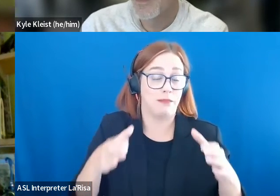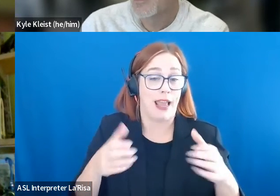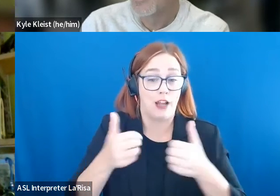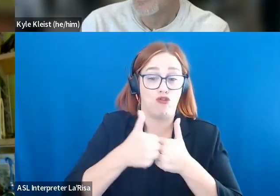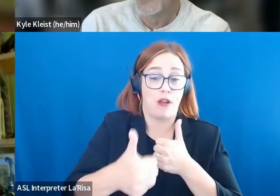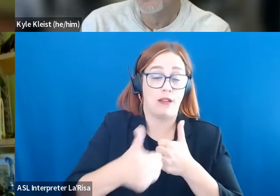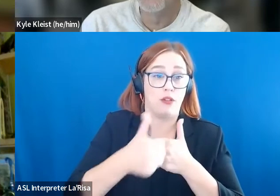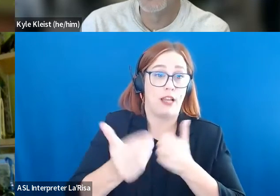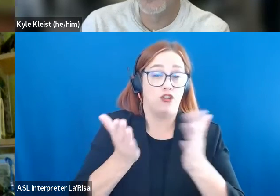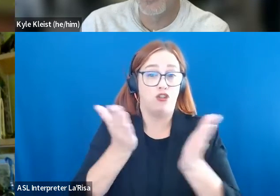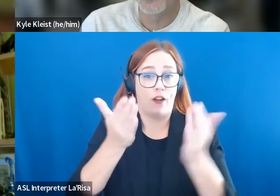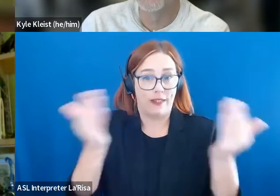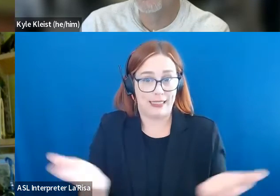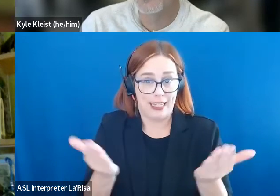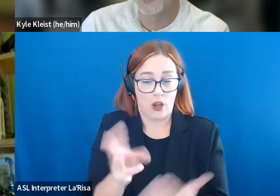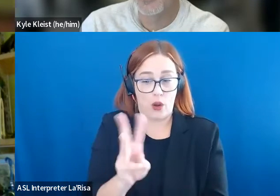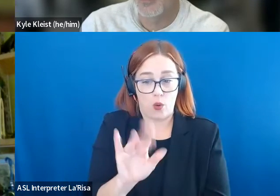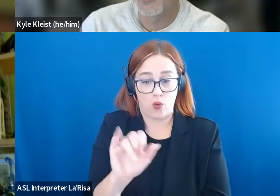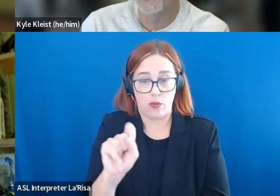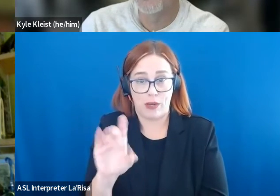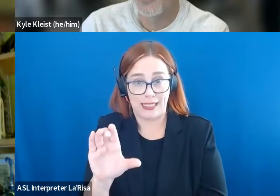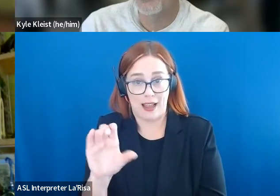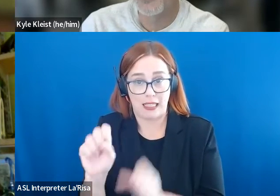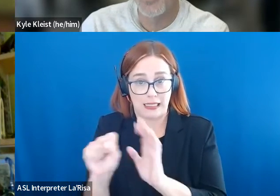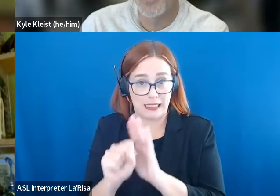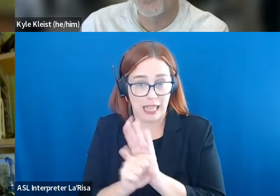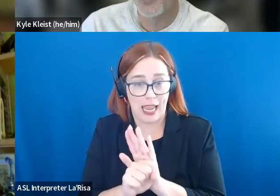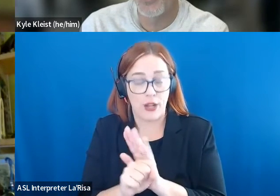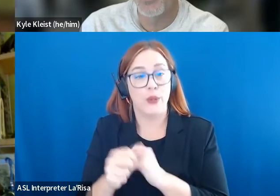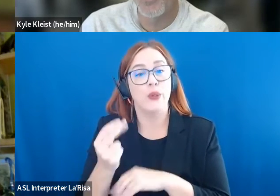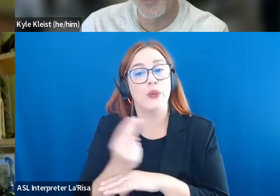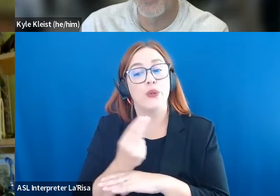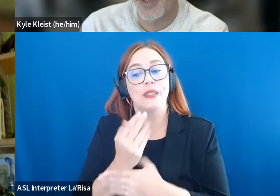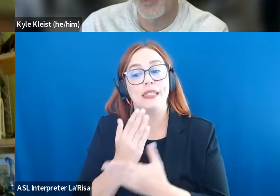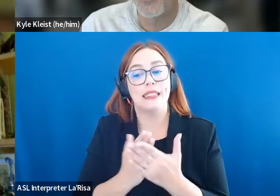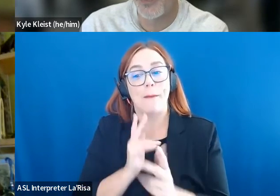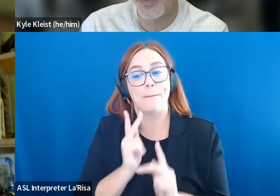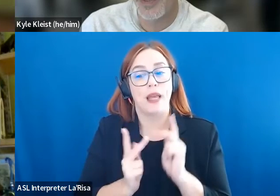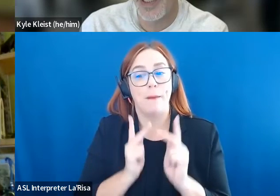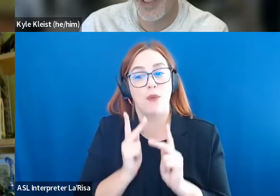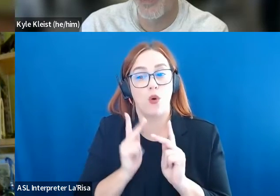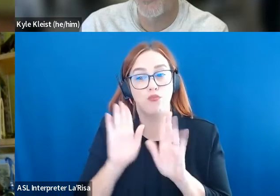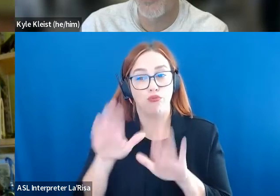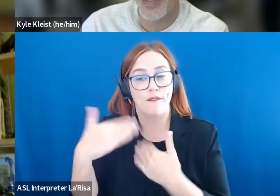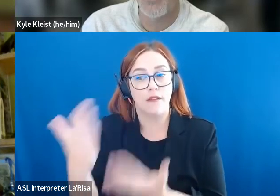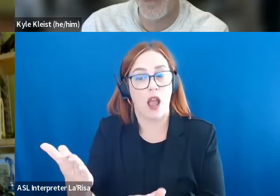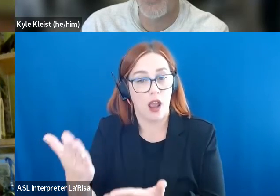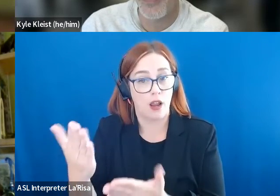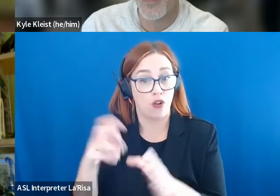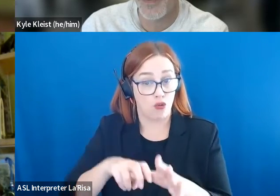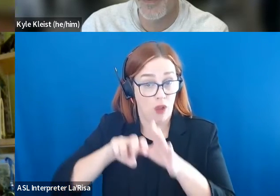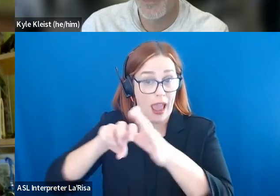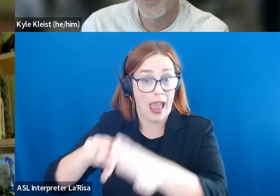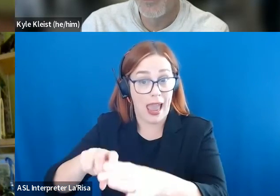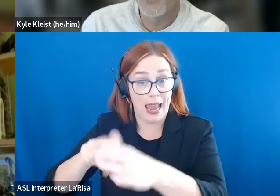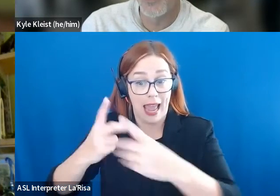Wisconsin, using our some of the people that we provided rides for as advocates